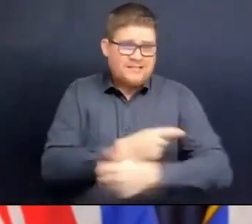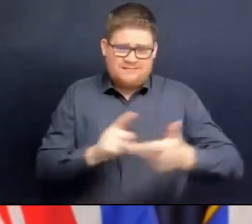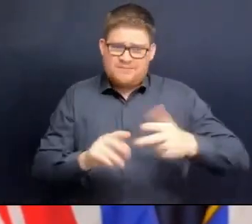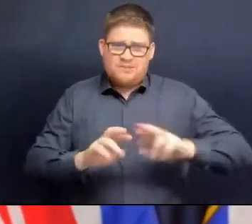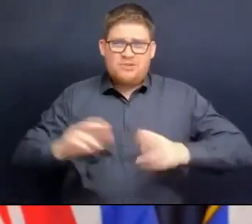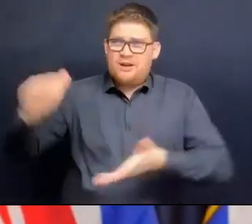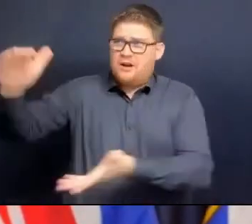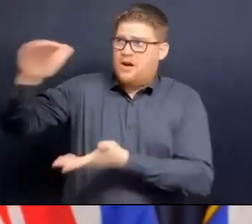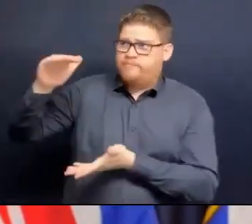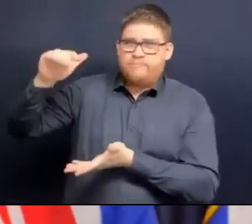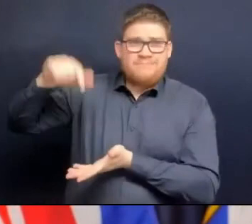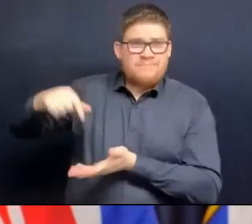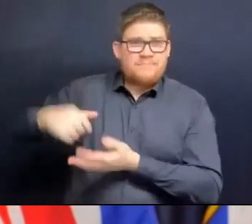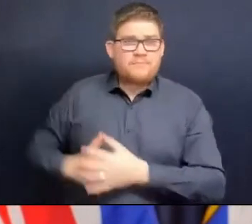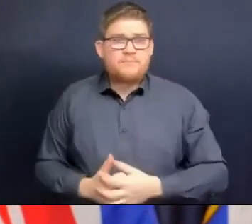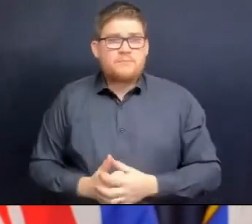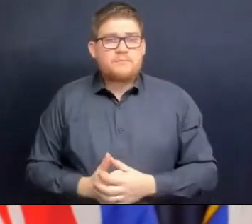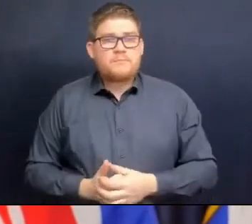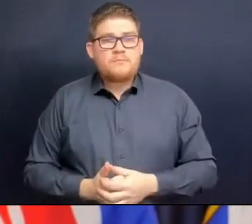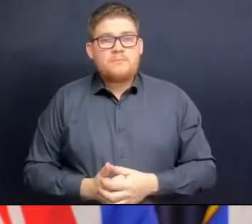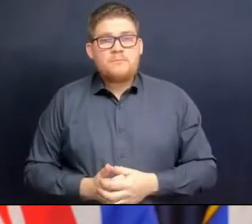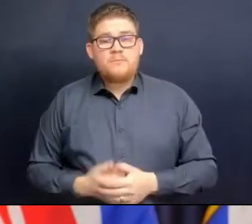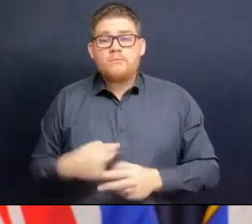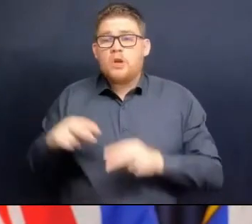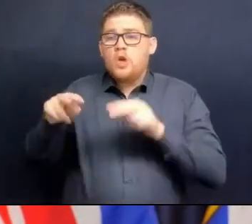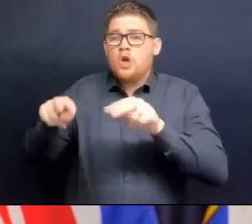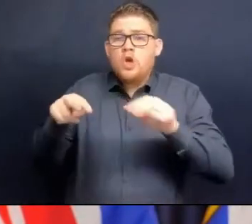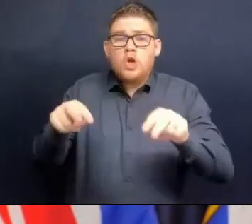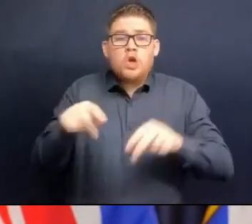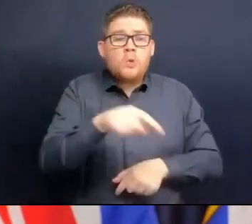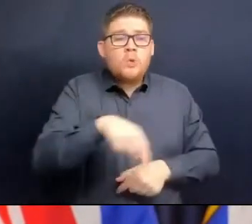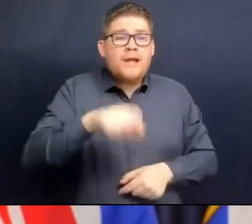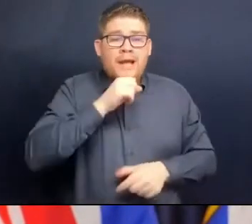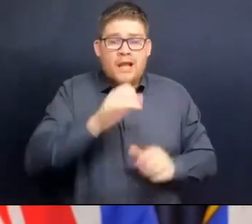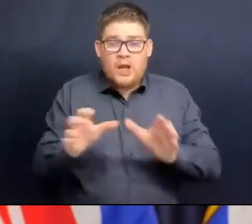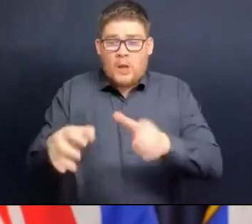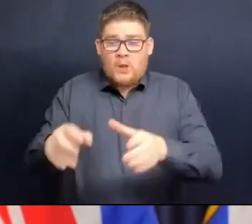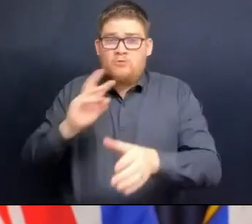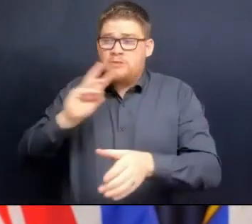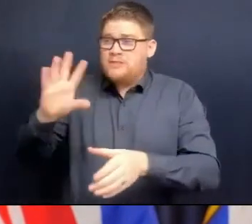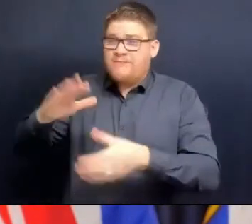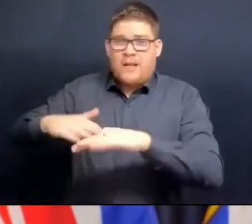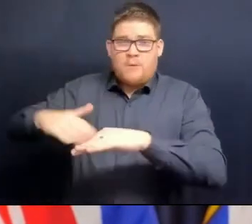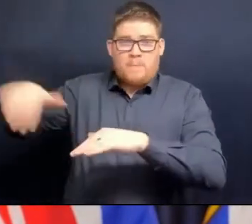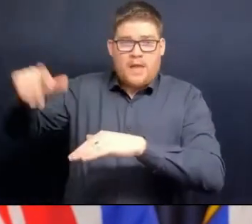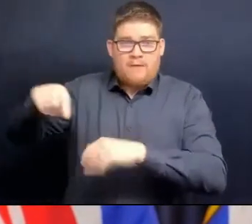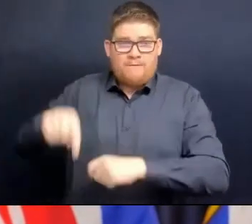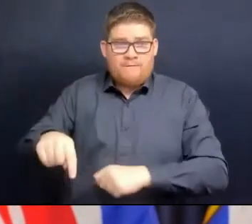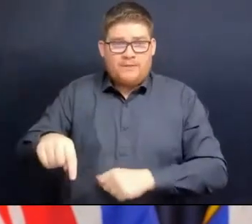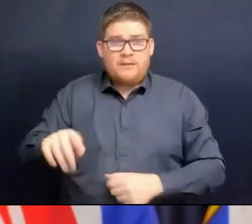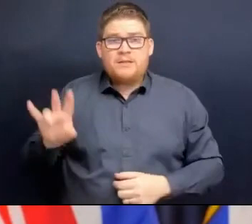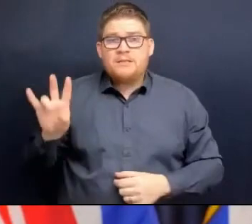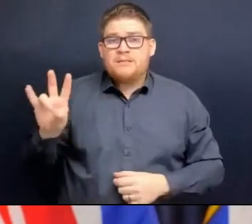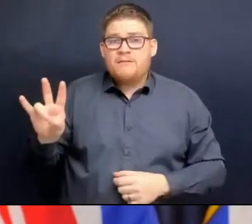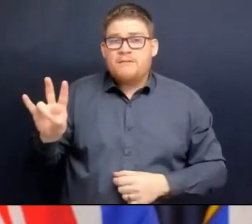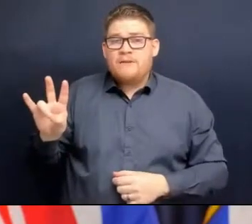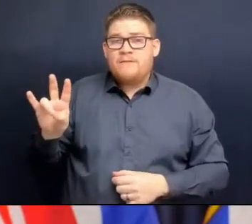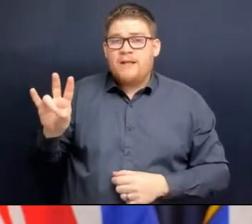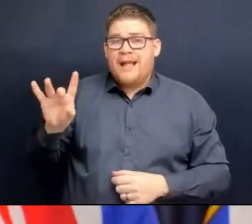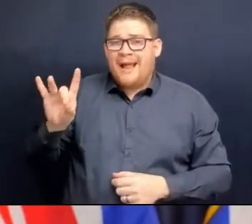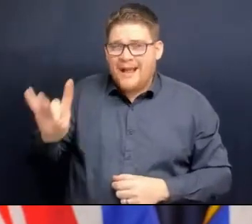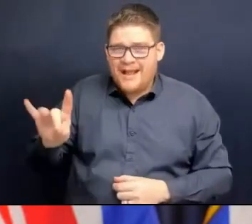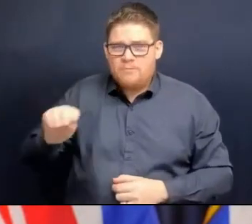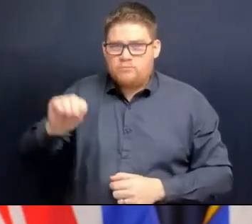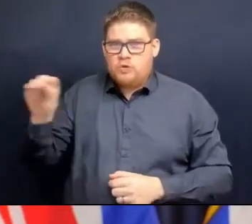And certainly, if you look over 65, for example, about 78% of people have received their booster doses. And